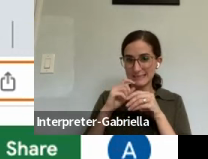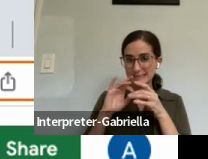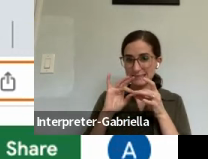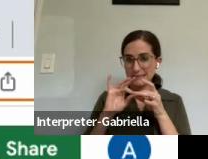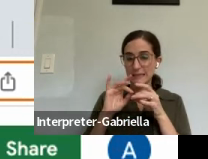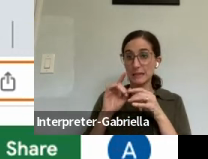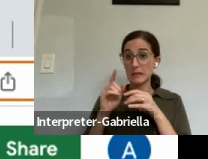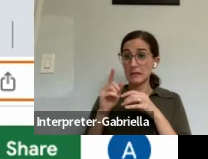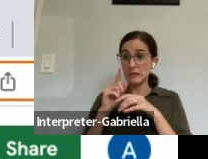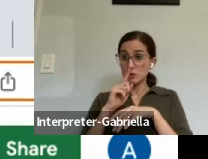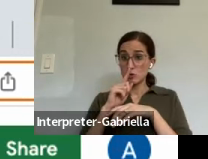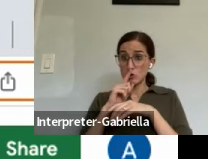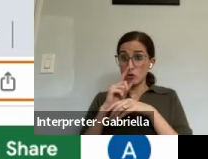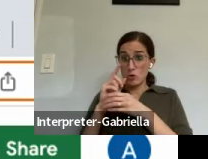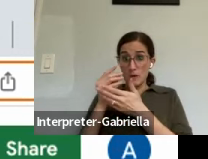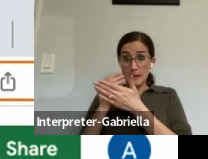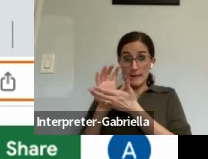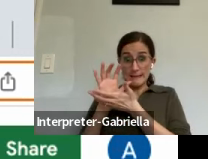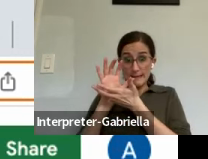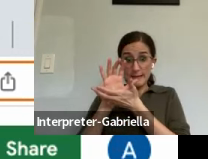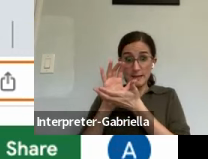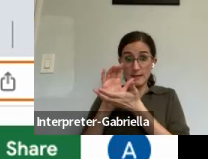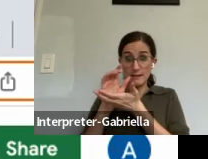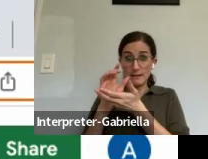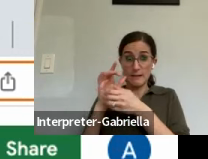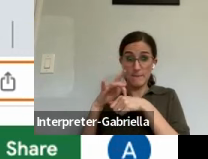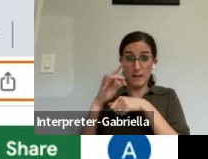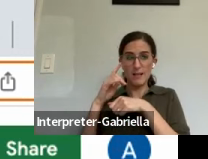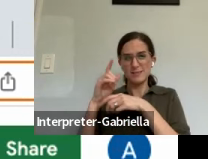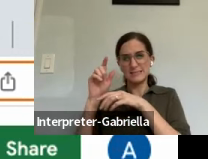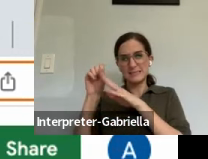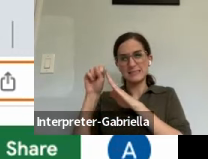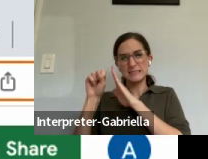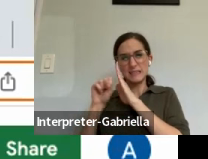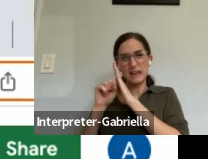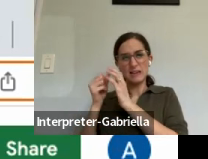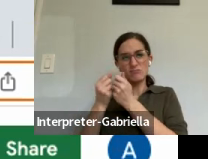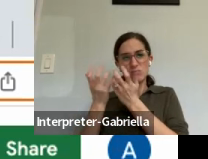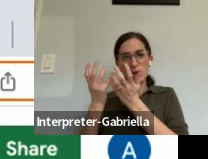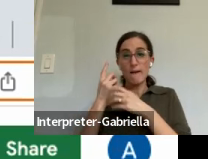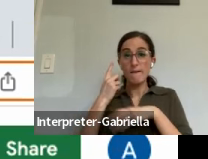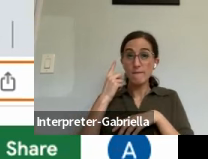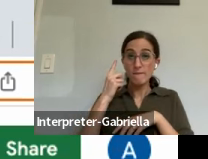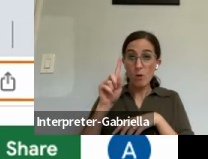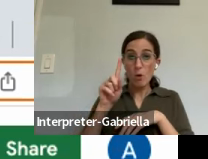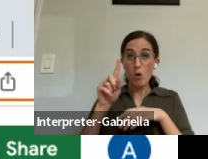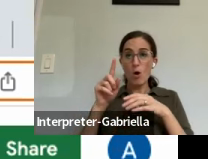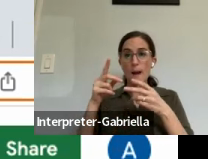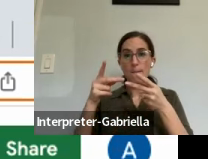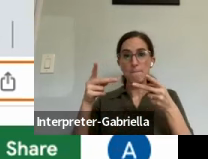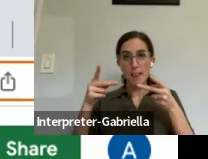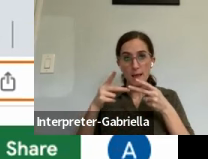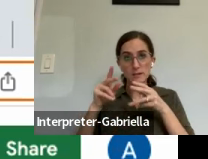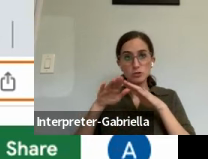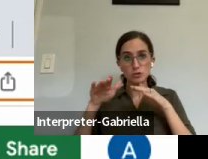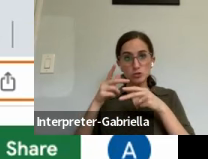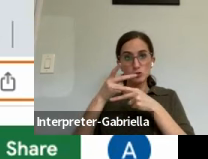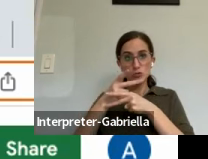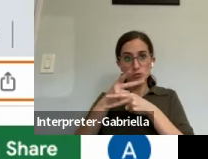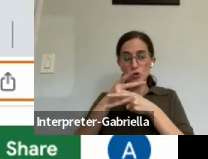funding available, at least at the state level, for childcare facilities where there isn't for the friends,